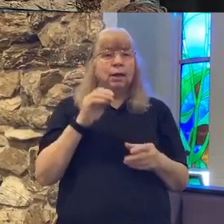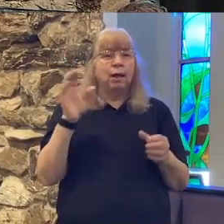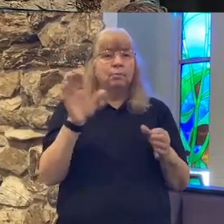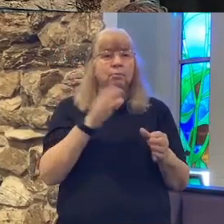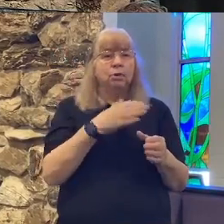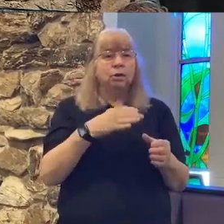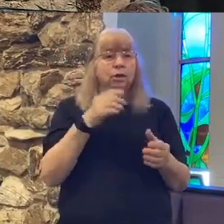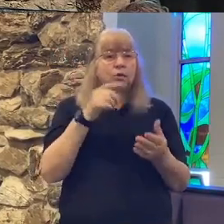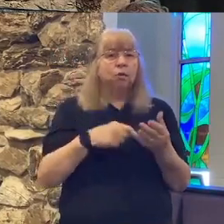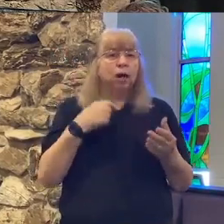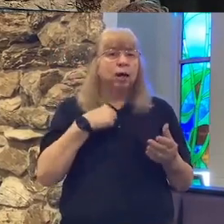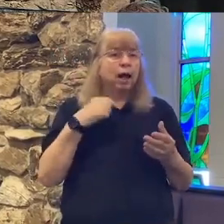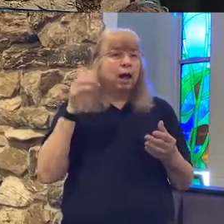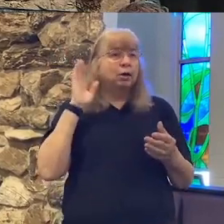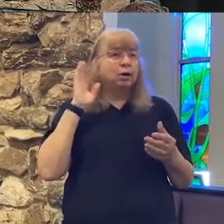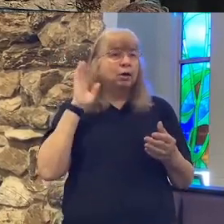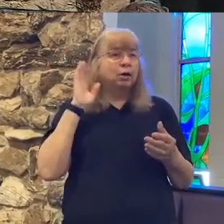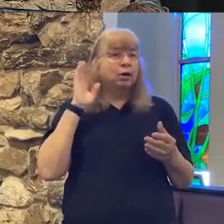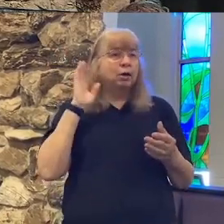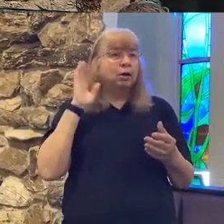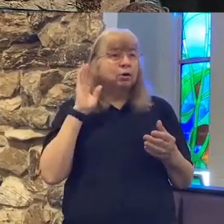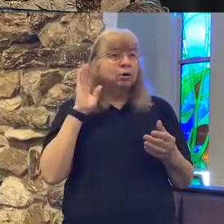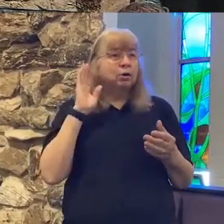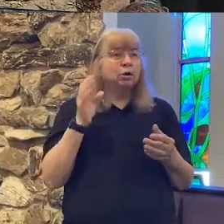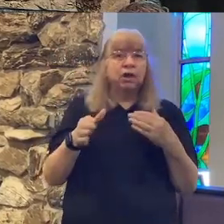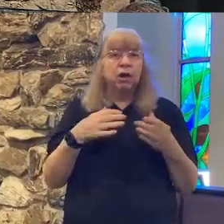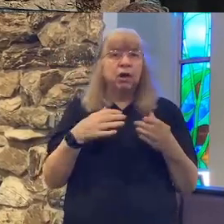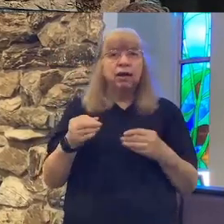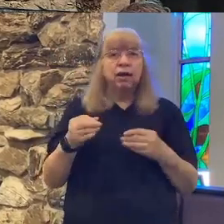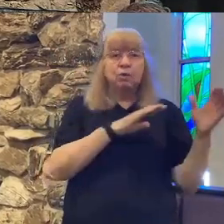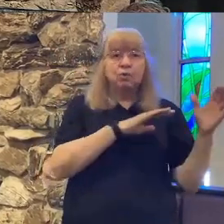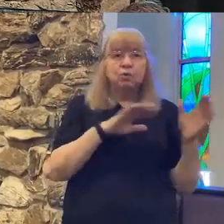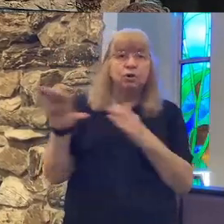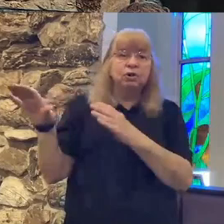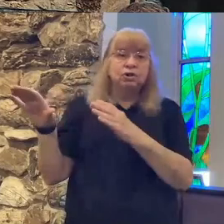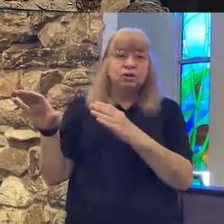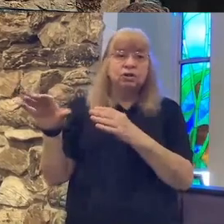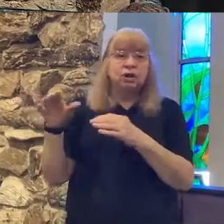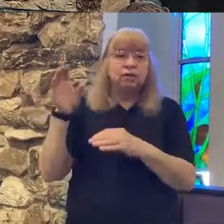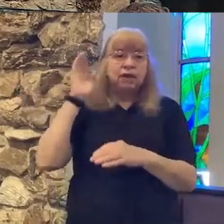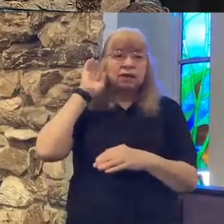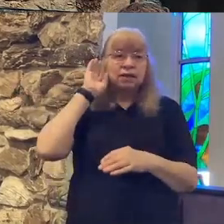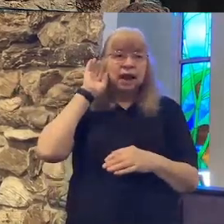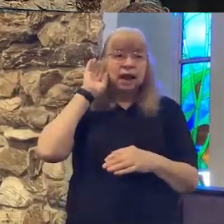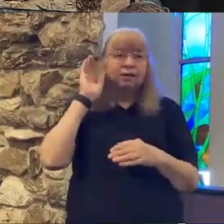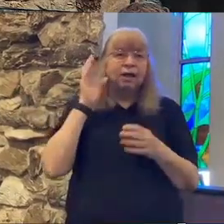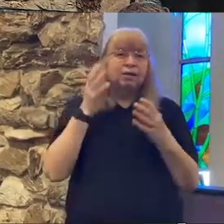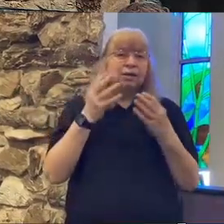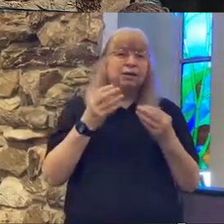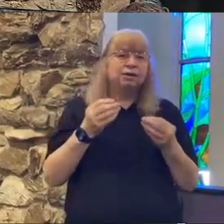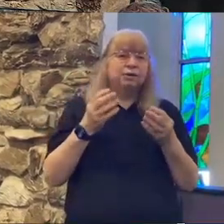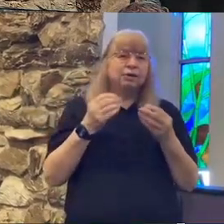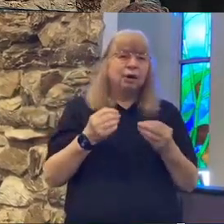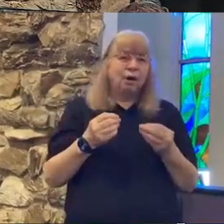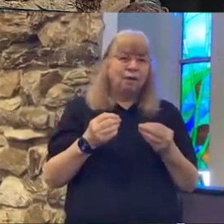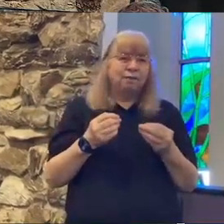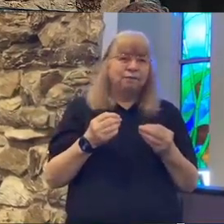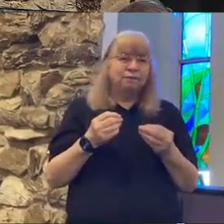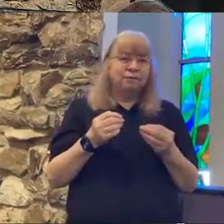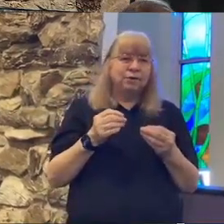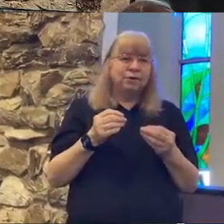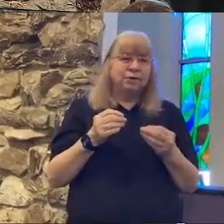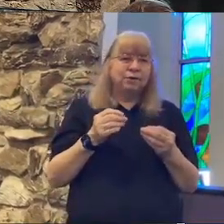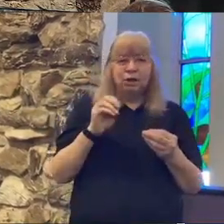I heard anyway, was that push of sound, and then the soft, gentle notes that